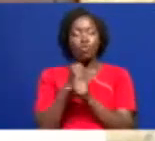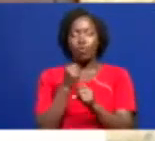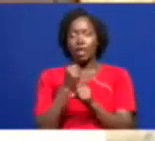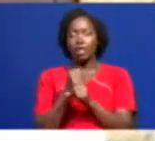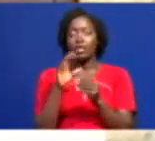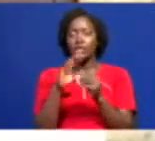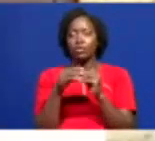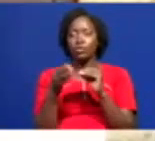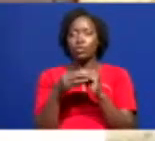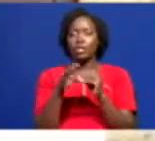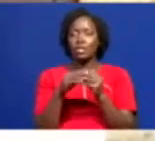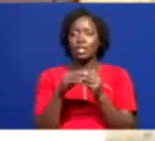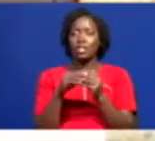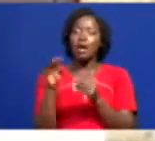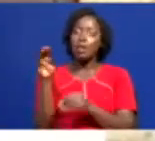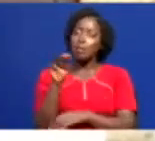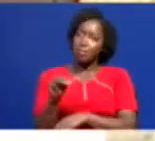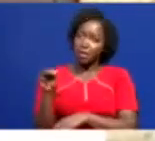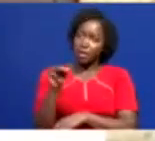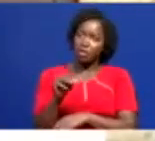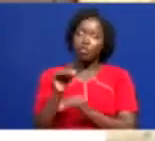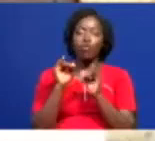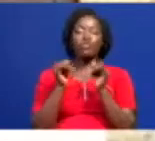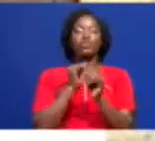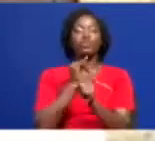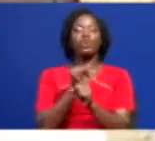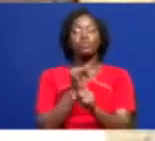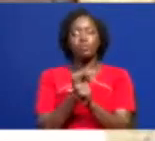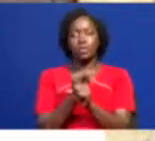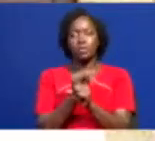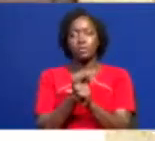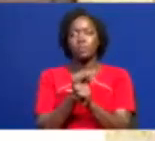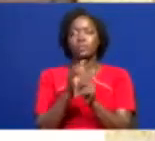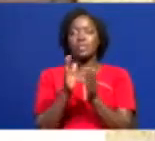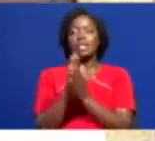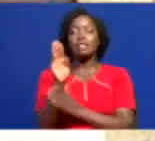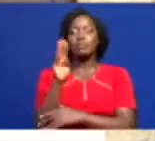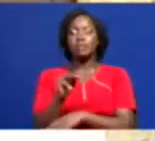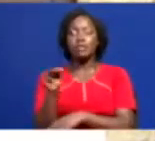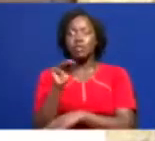to create millions of new jobs and